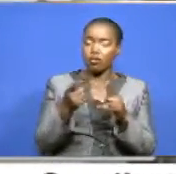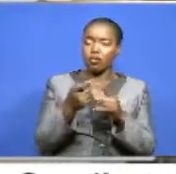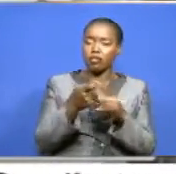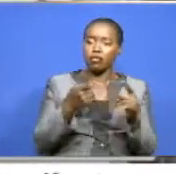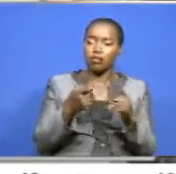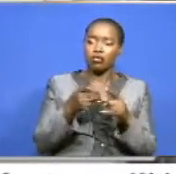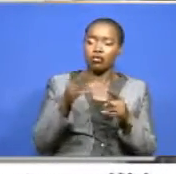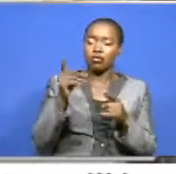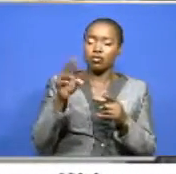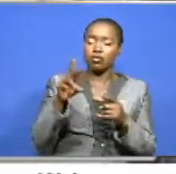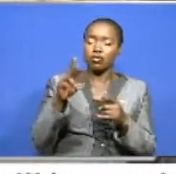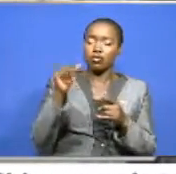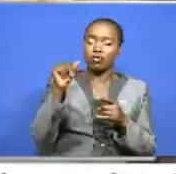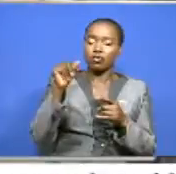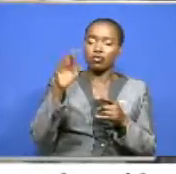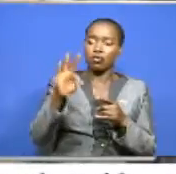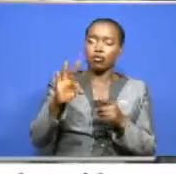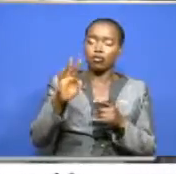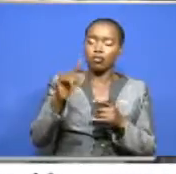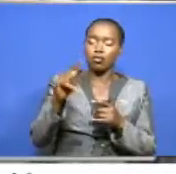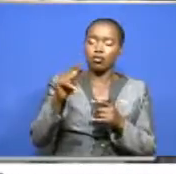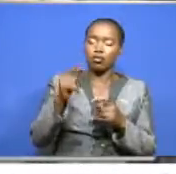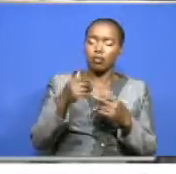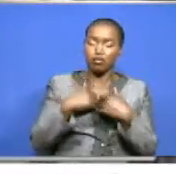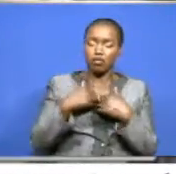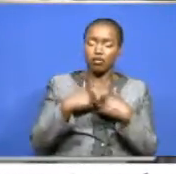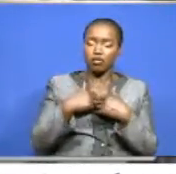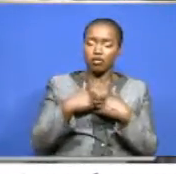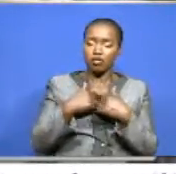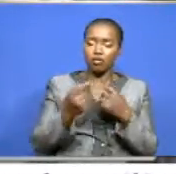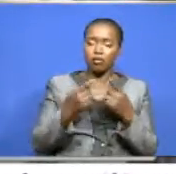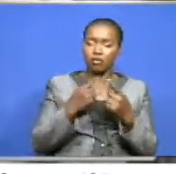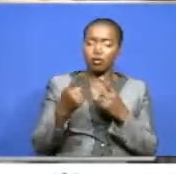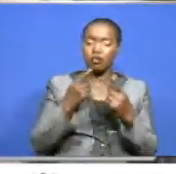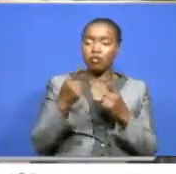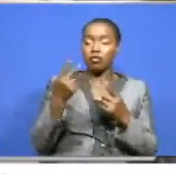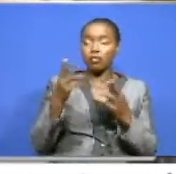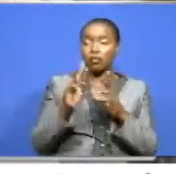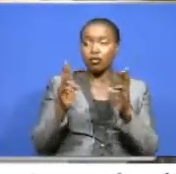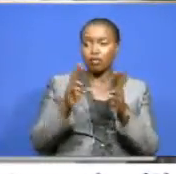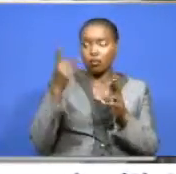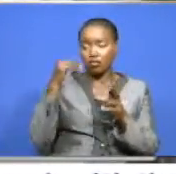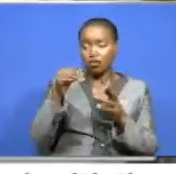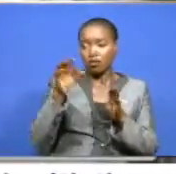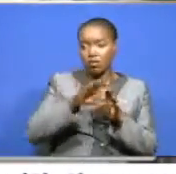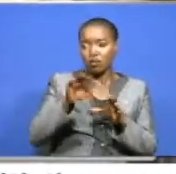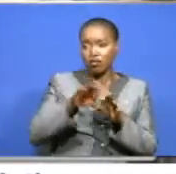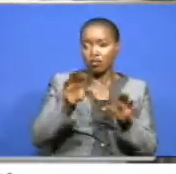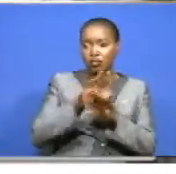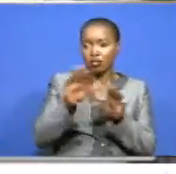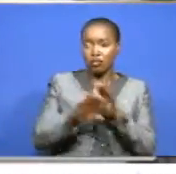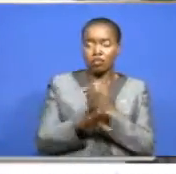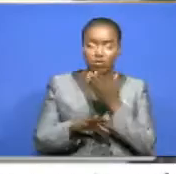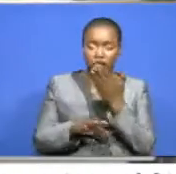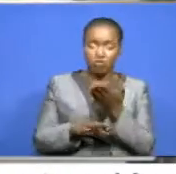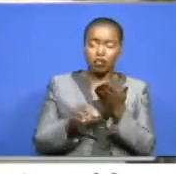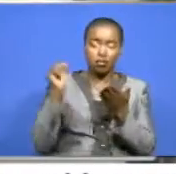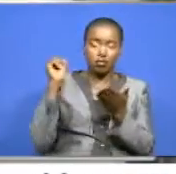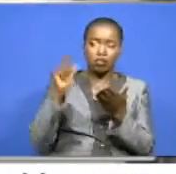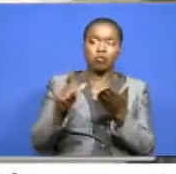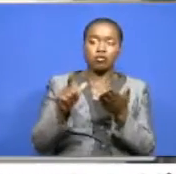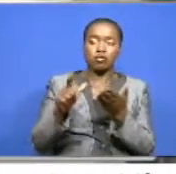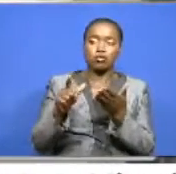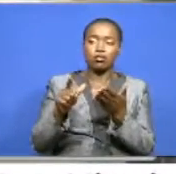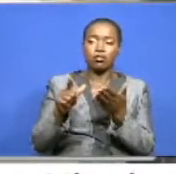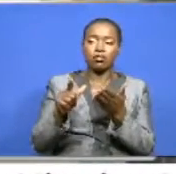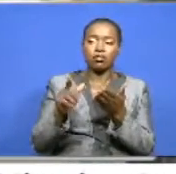had, we are ready for the referendum. And it's not that exactly everything should be there. Definitely there will be